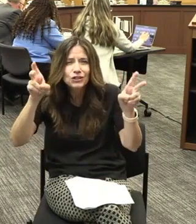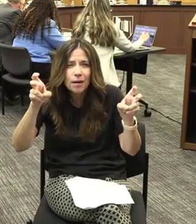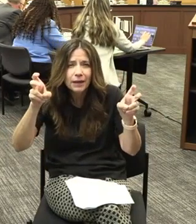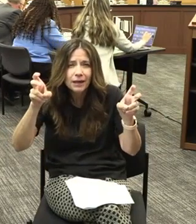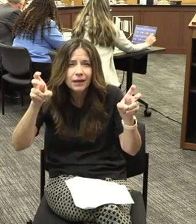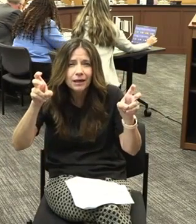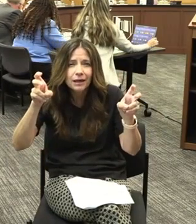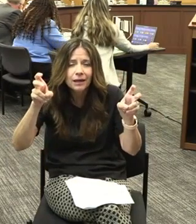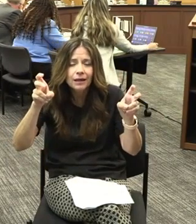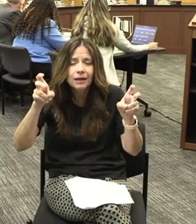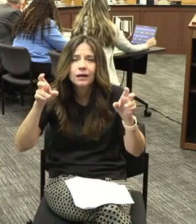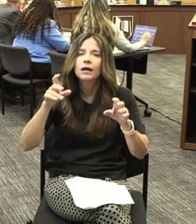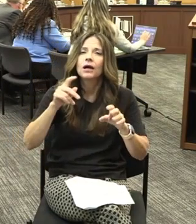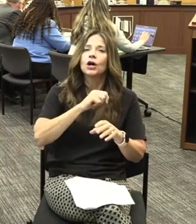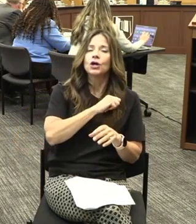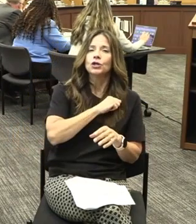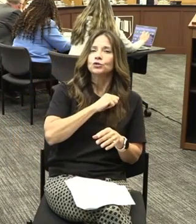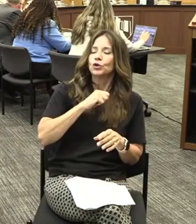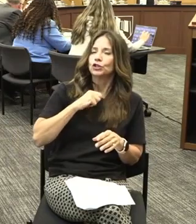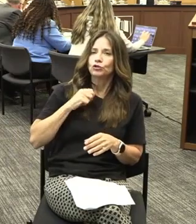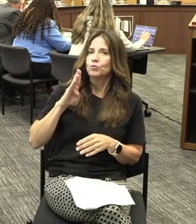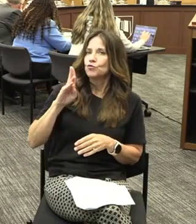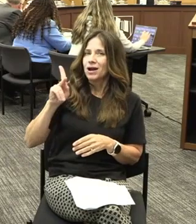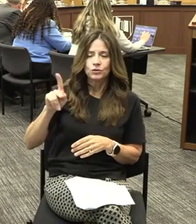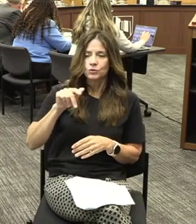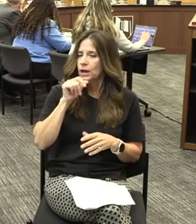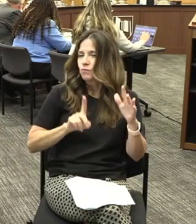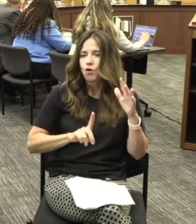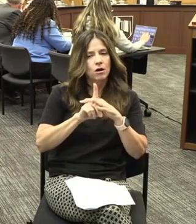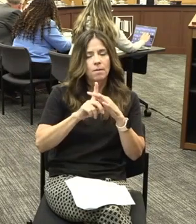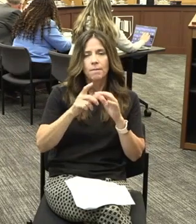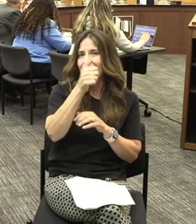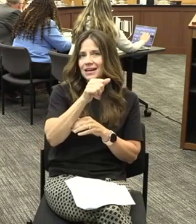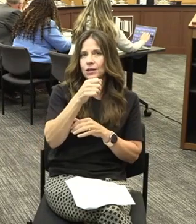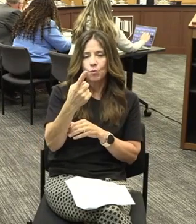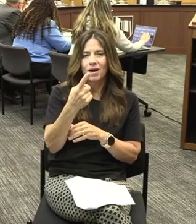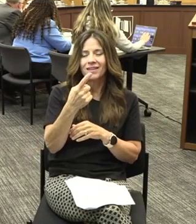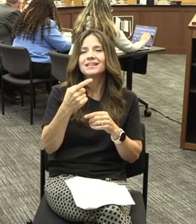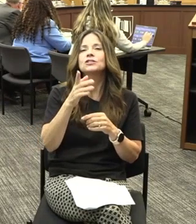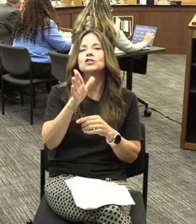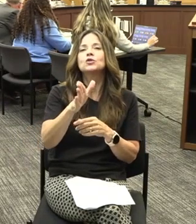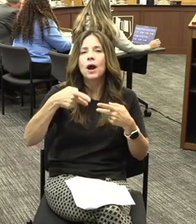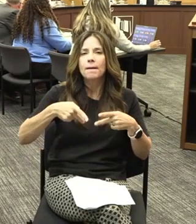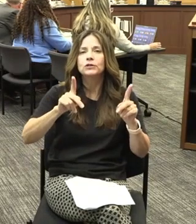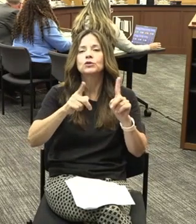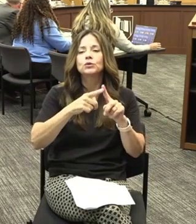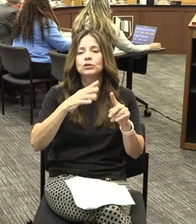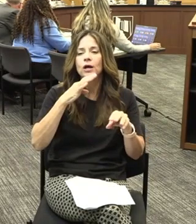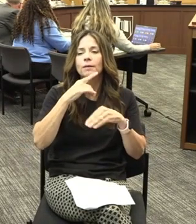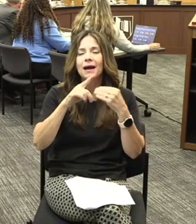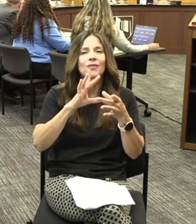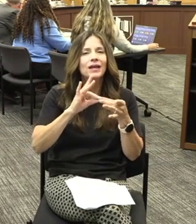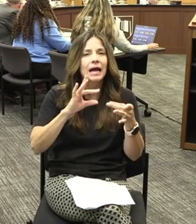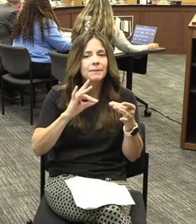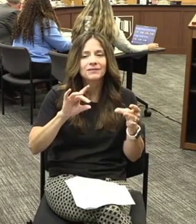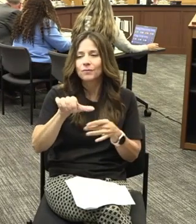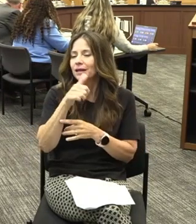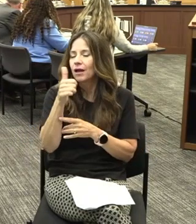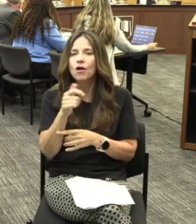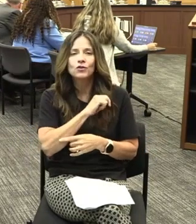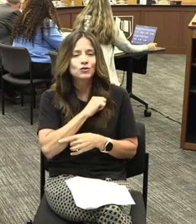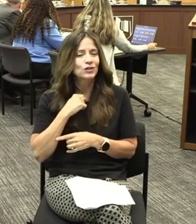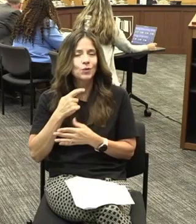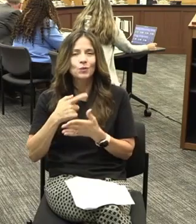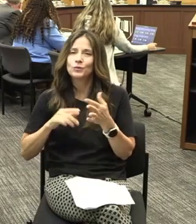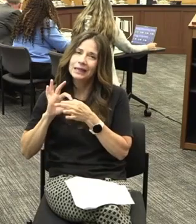Trustee Broderick, this was not brought up by anybody else, and this is rebuttal. This is your opportunity to respond to the comments of other trustees related to what's